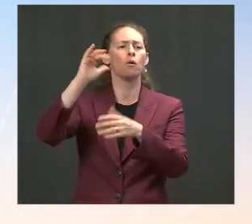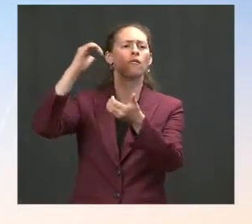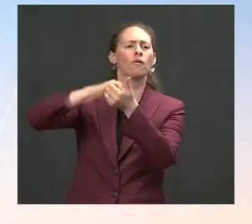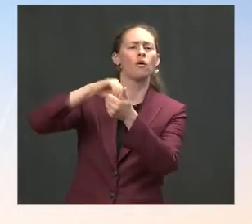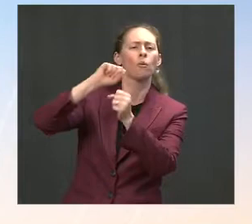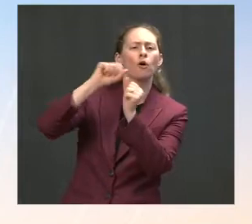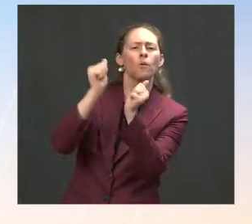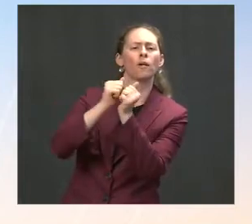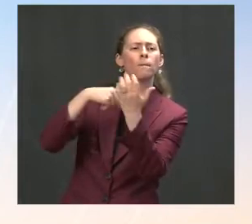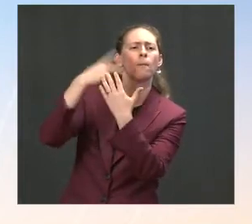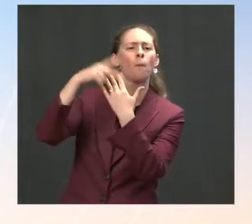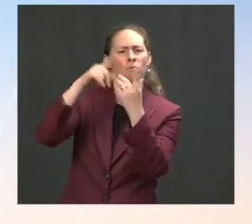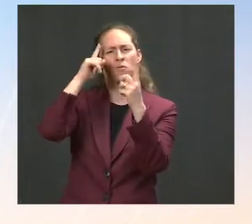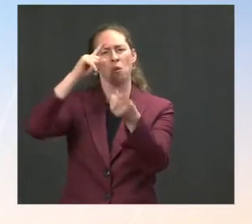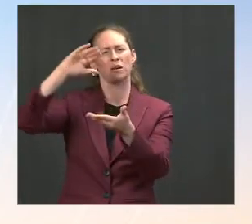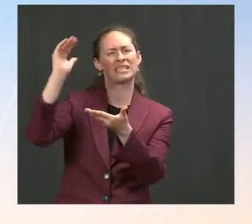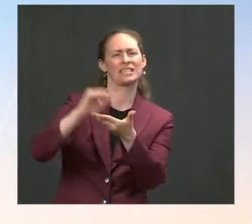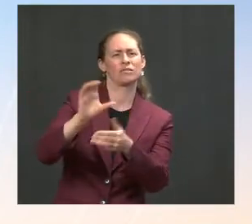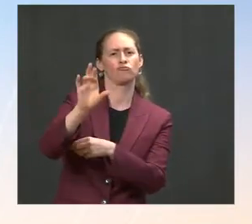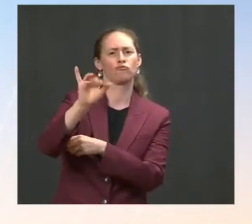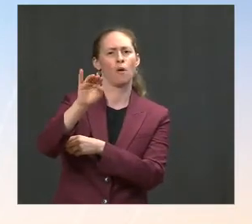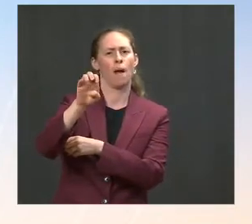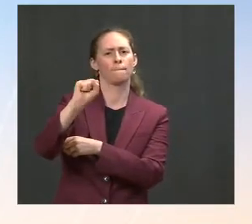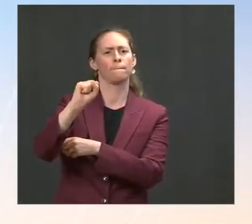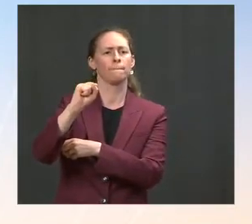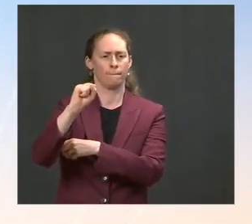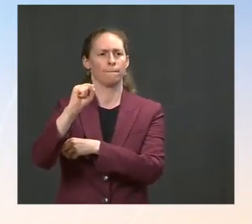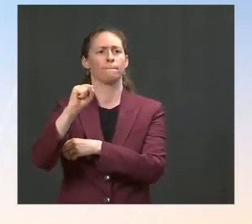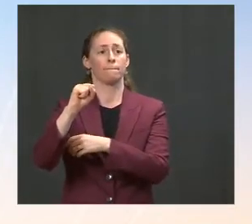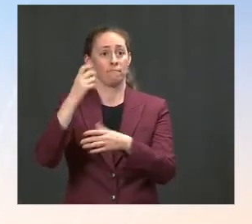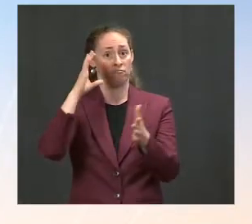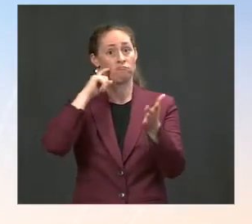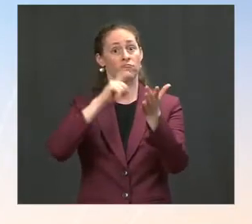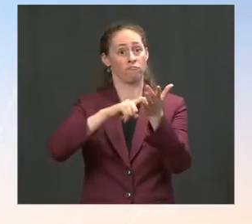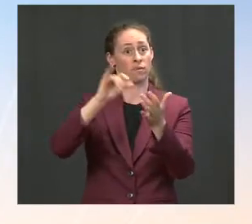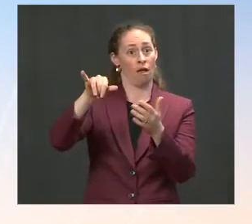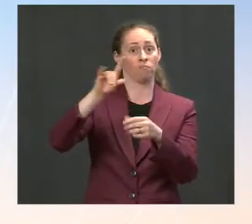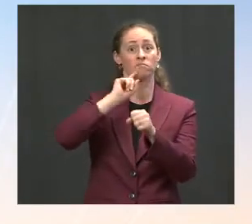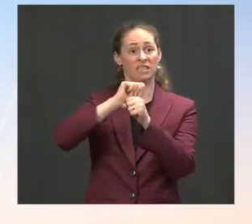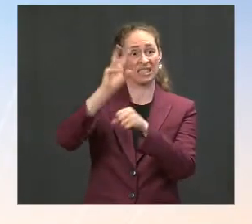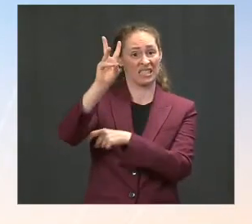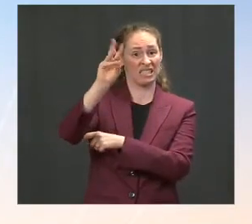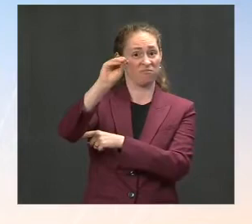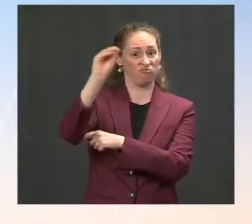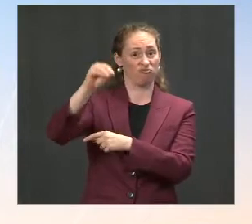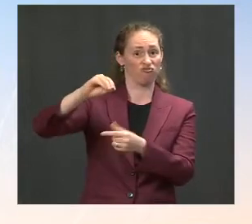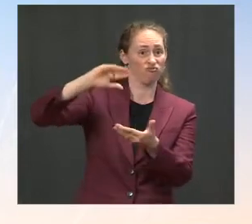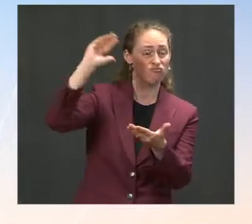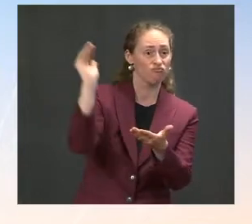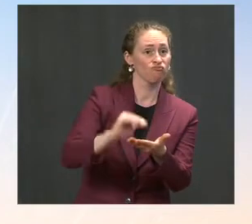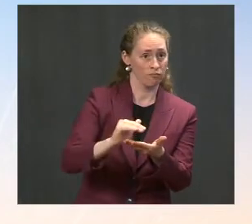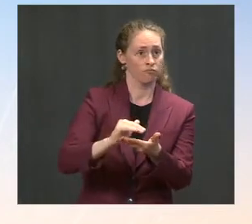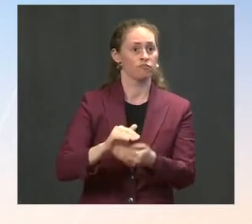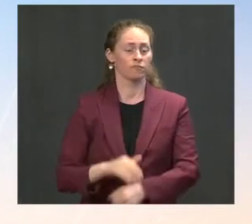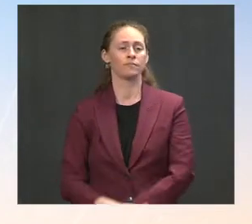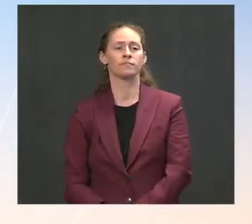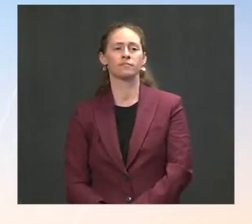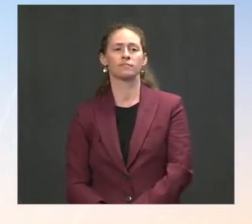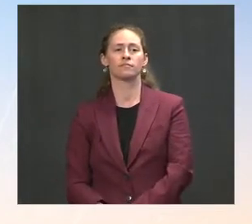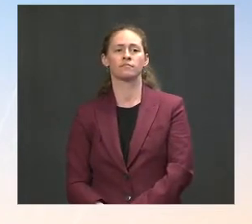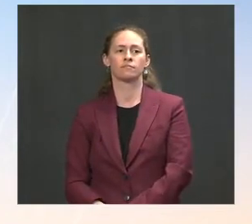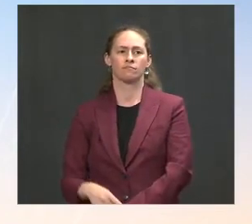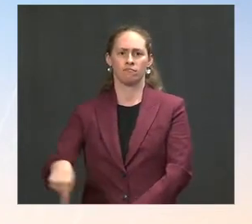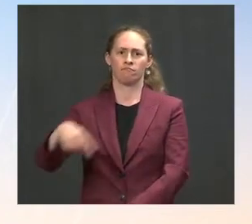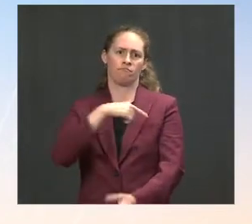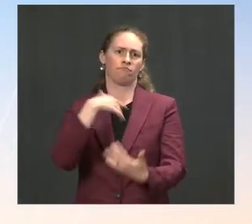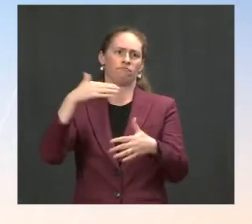strategies and which have been shown to reduce violence by as much as 60%. And Washington, D.C. is also taking advantage of the historic funding